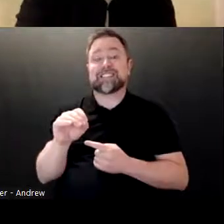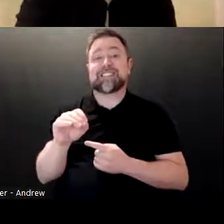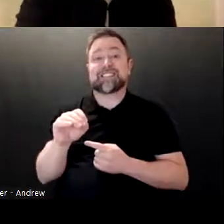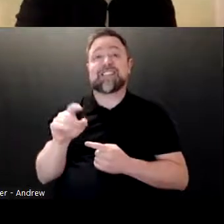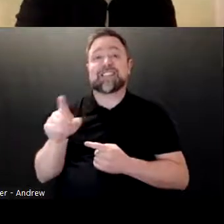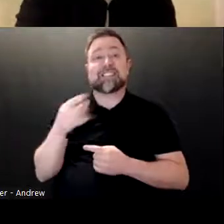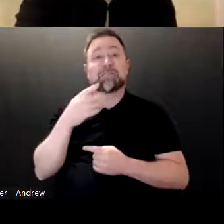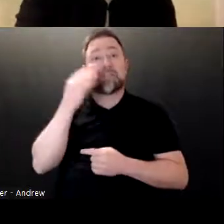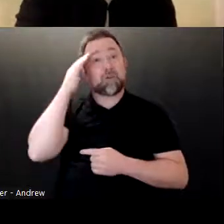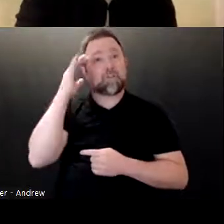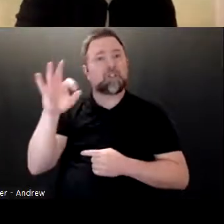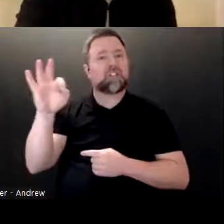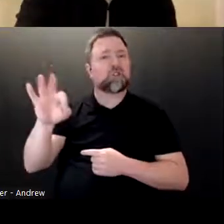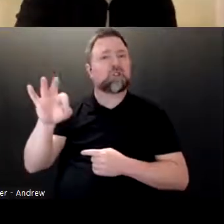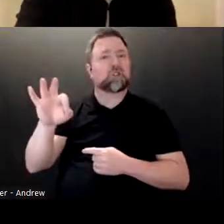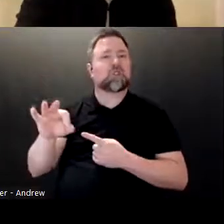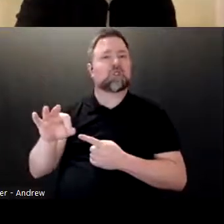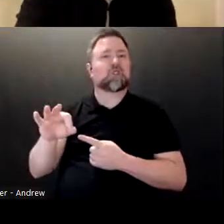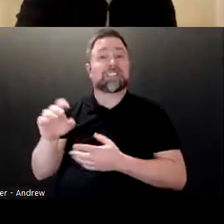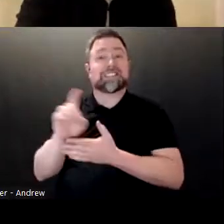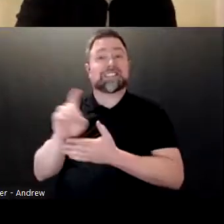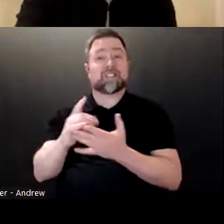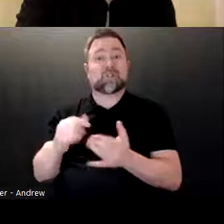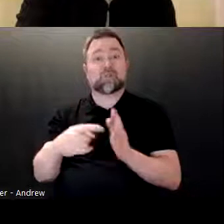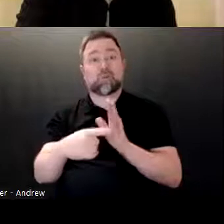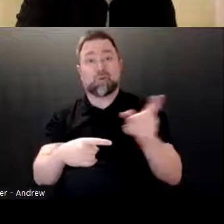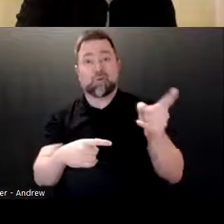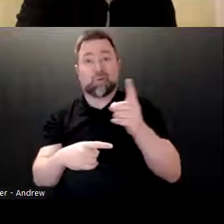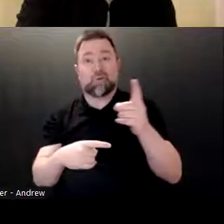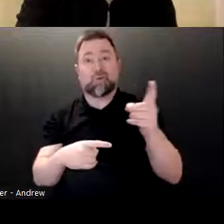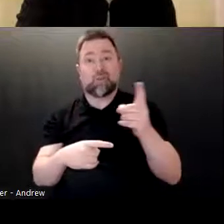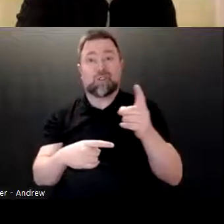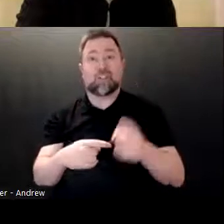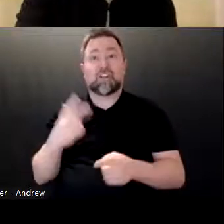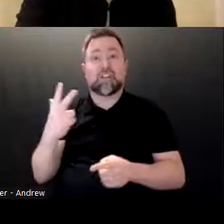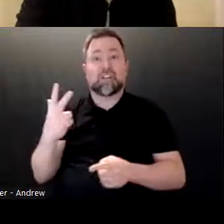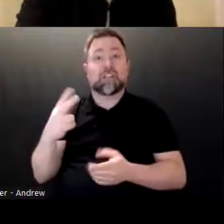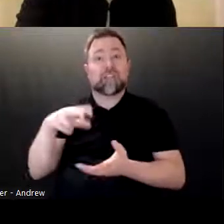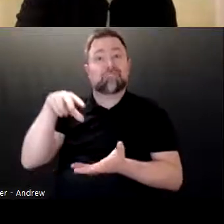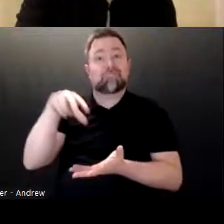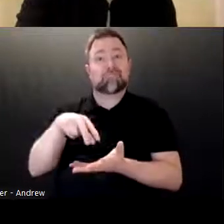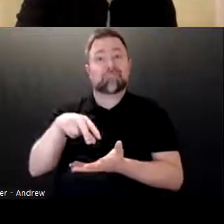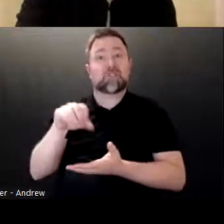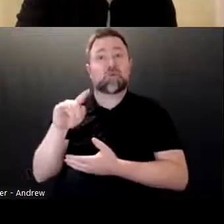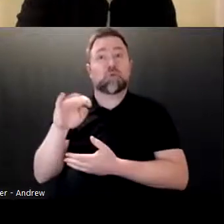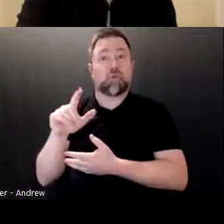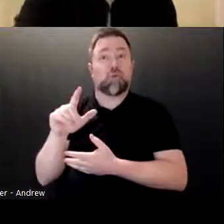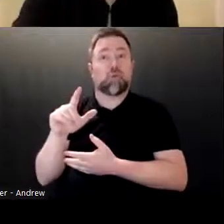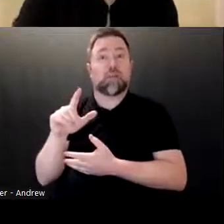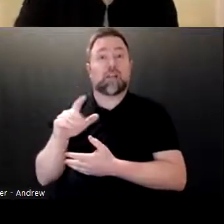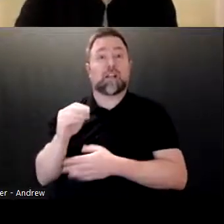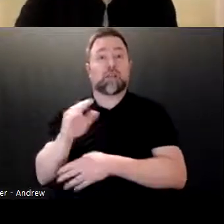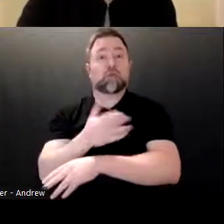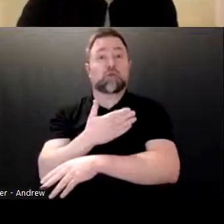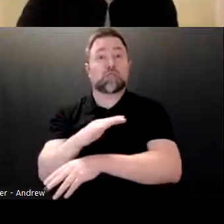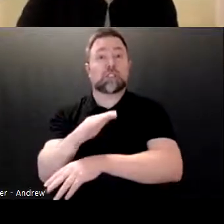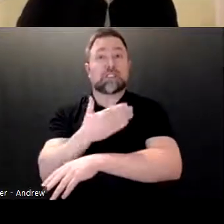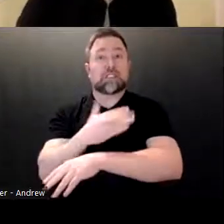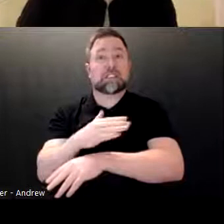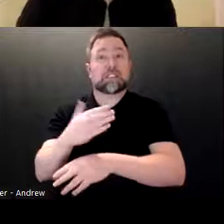Thanks so much, Julie. Mm-hmm. Okay, so as Julie introduced, Wharton Esherick was an American